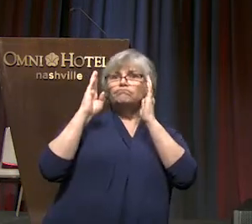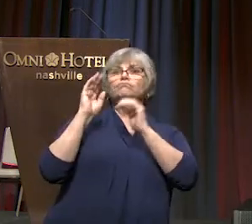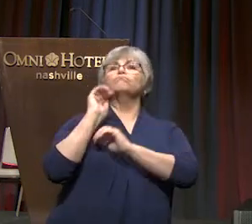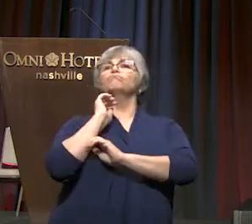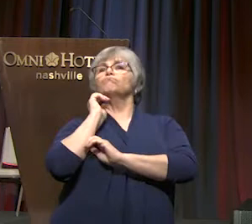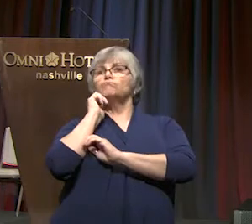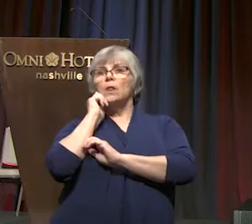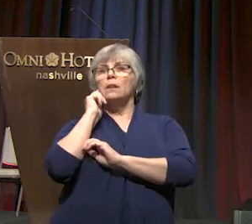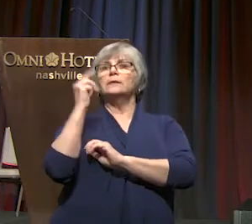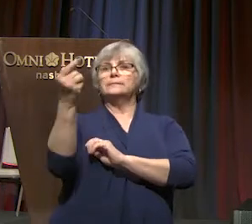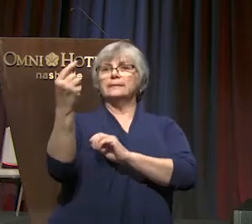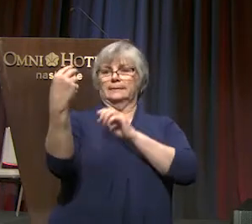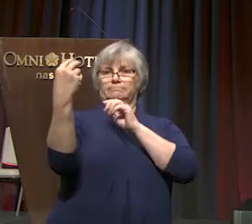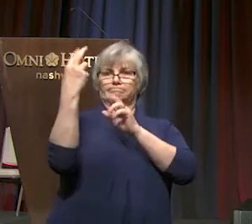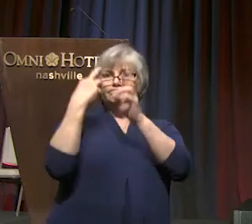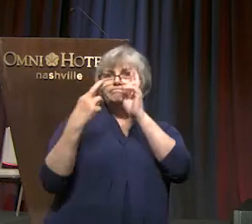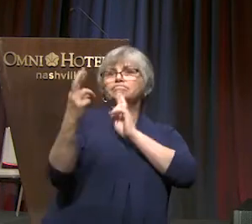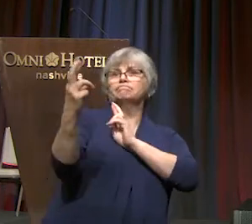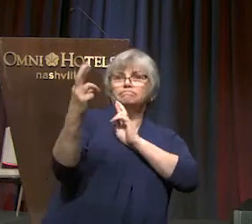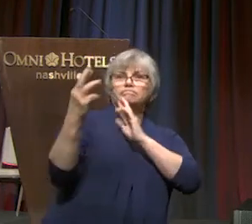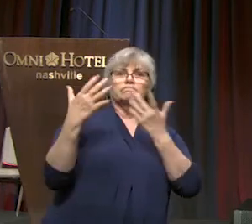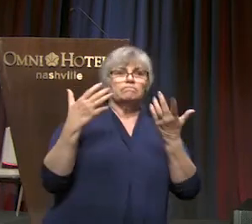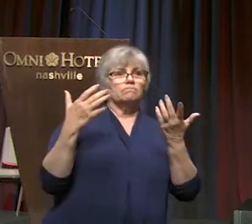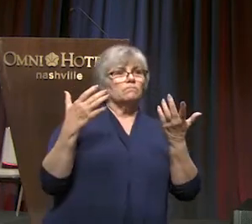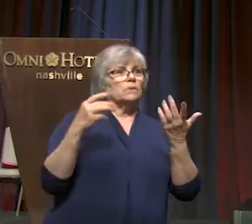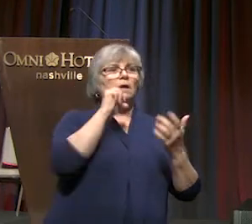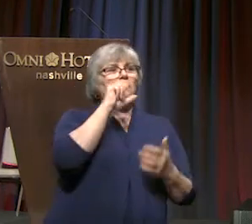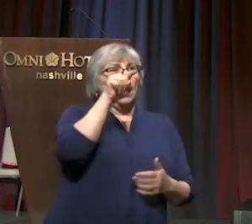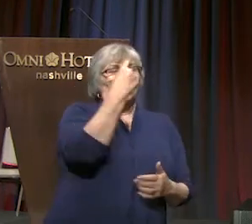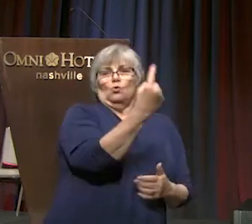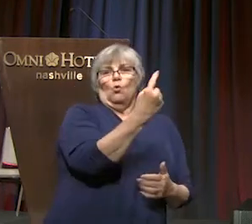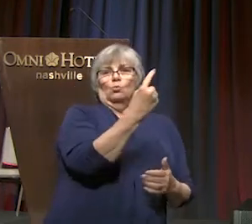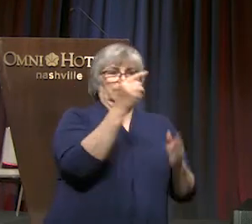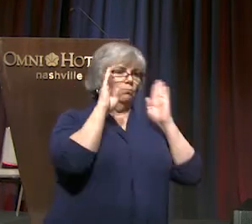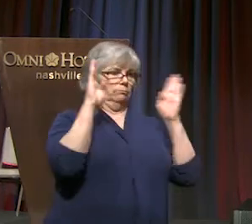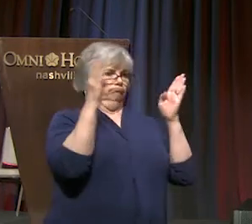both contexts, not only one context.